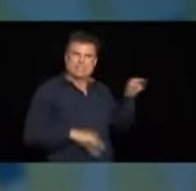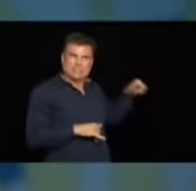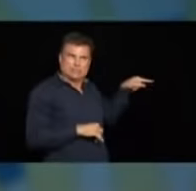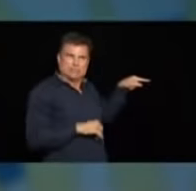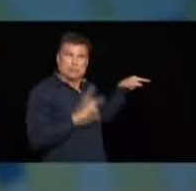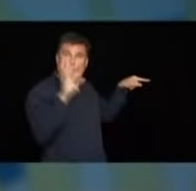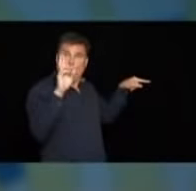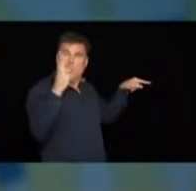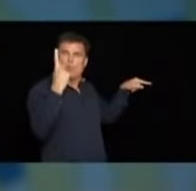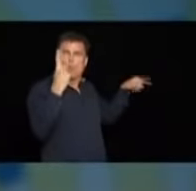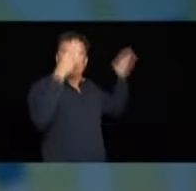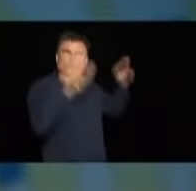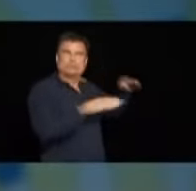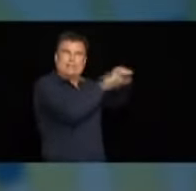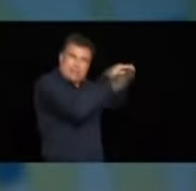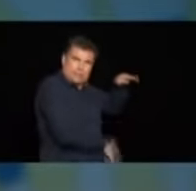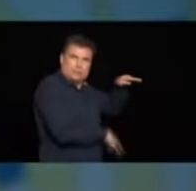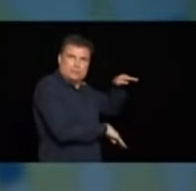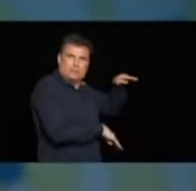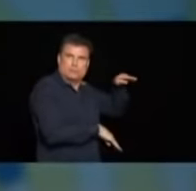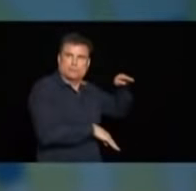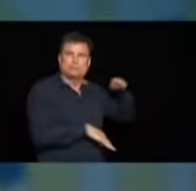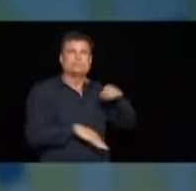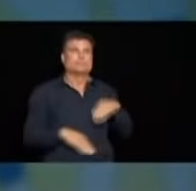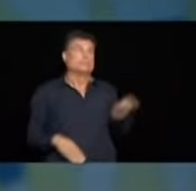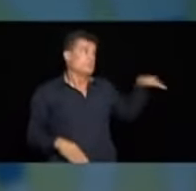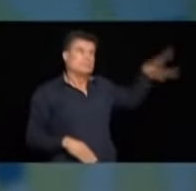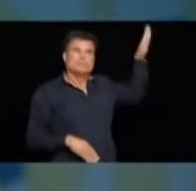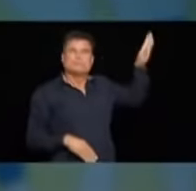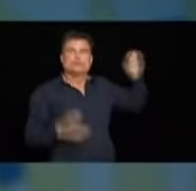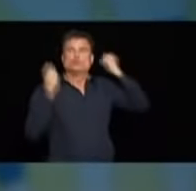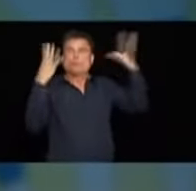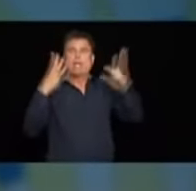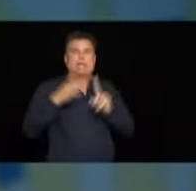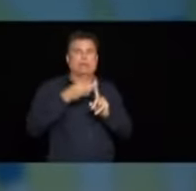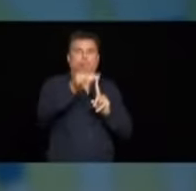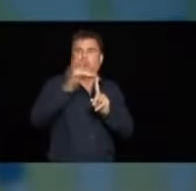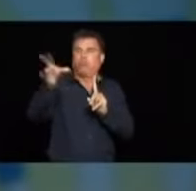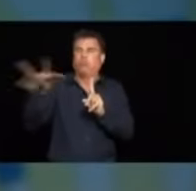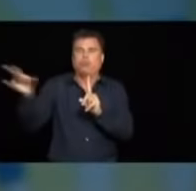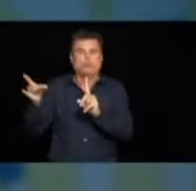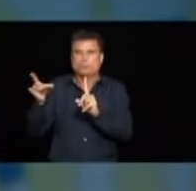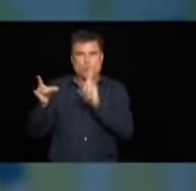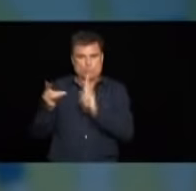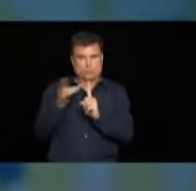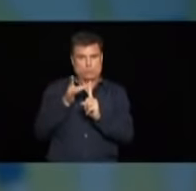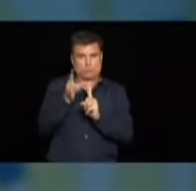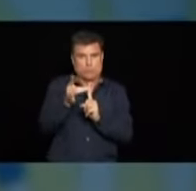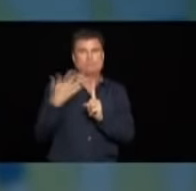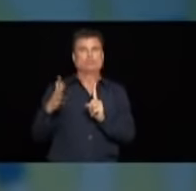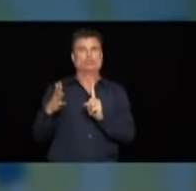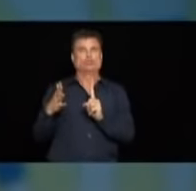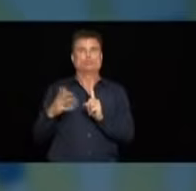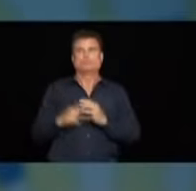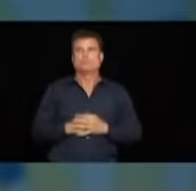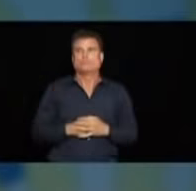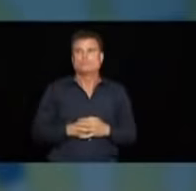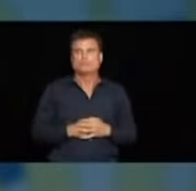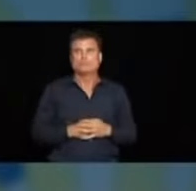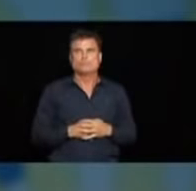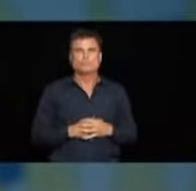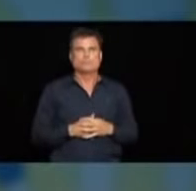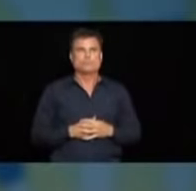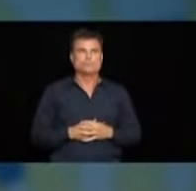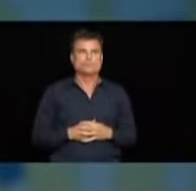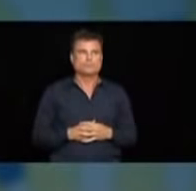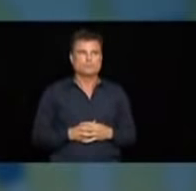you are no longer able to infect others, that you're aware of your risk, and that you're staying away from others during the incubation period.